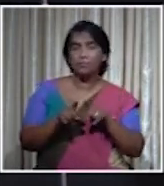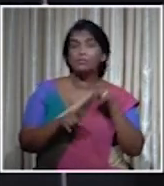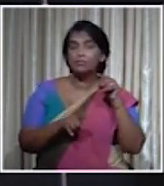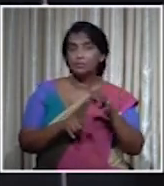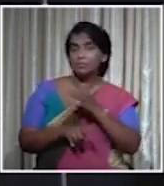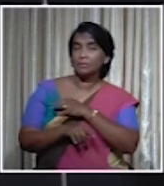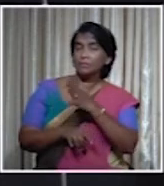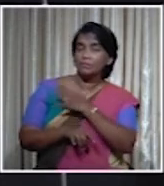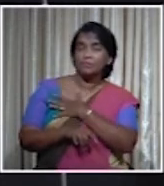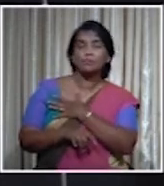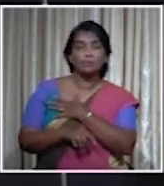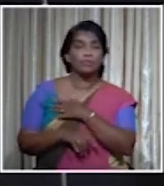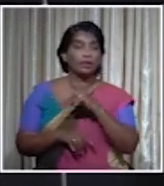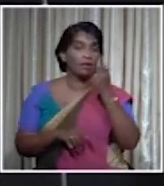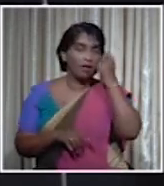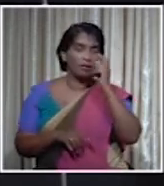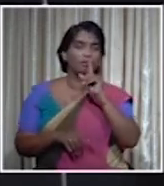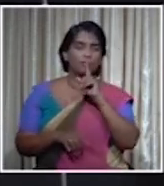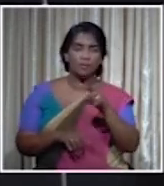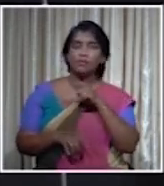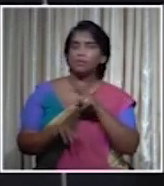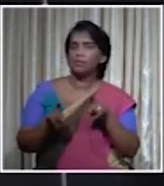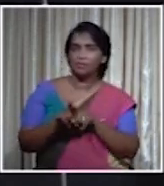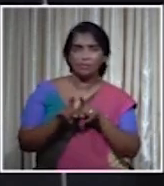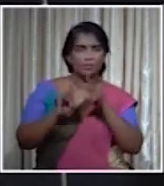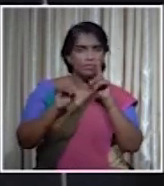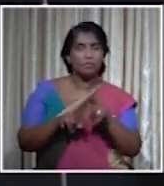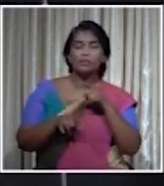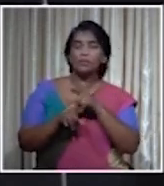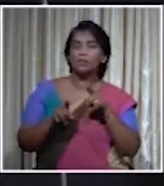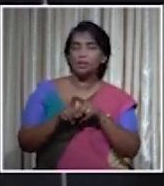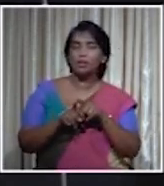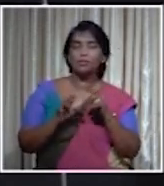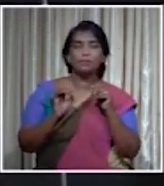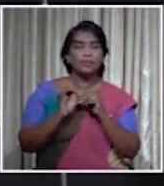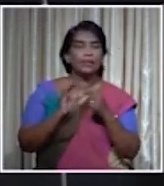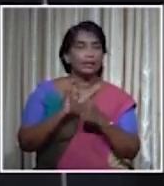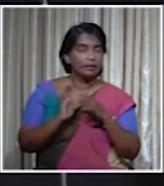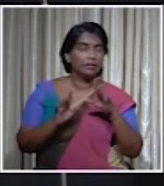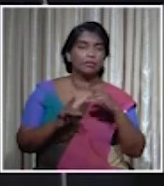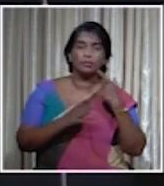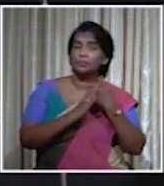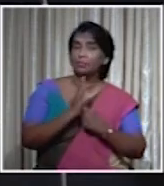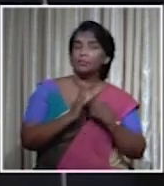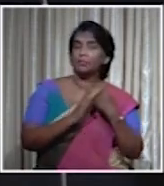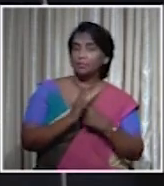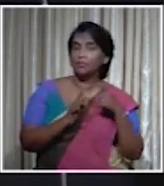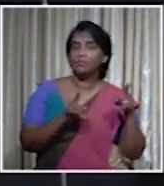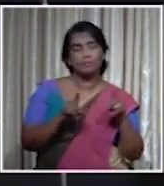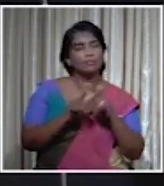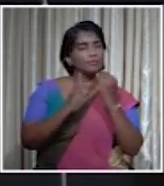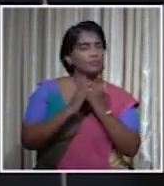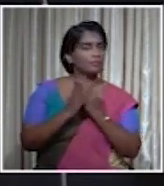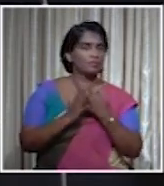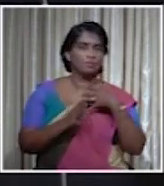the ICCPR provisions and the PTA had been combined in order to refuse bail for him. For 9 months he had to be